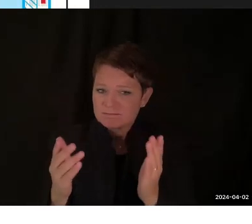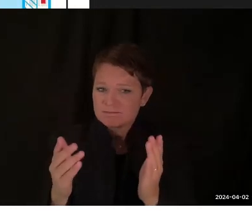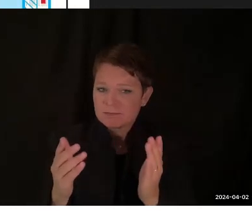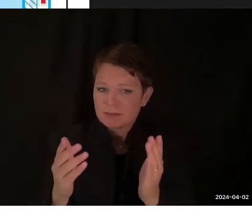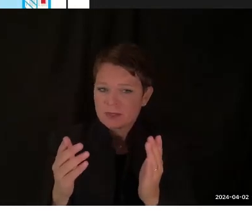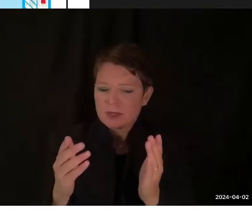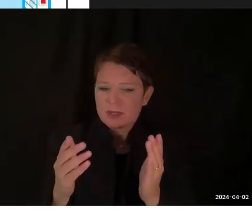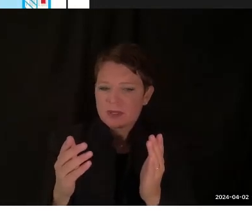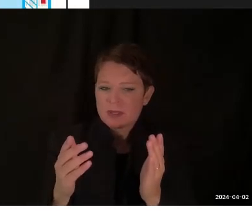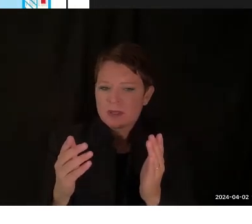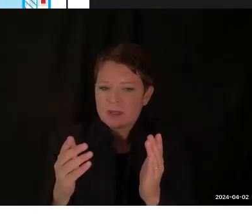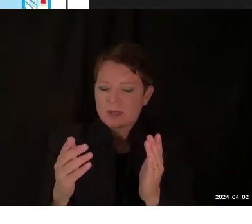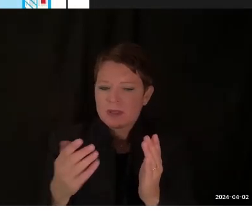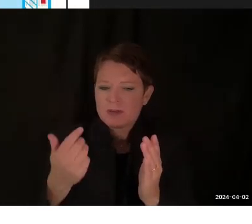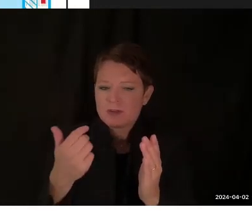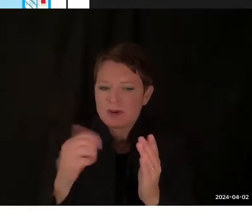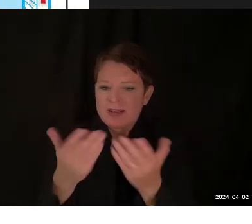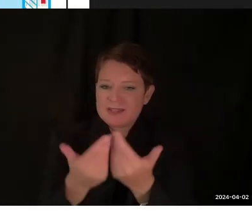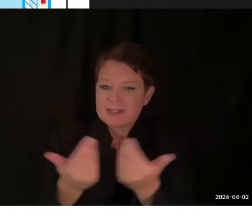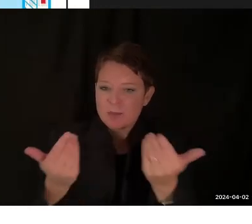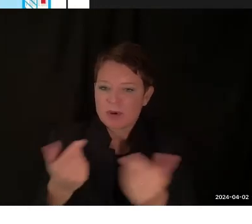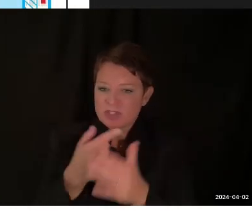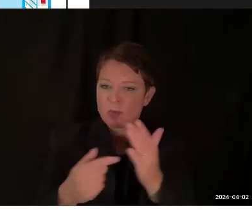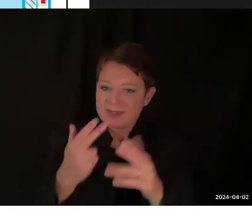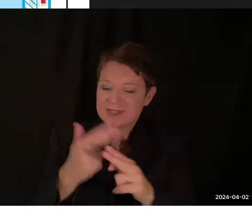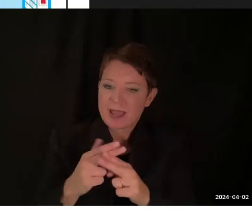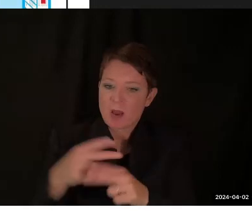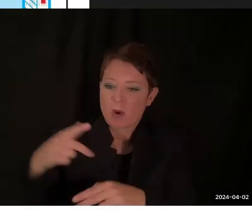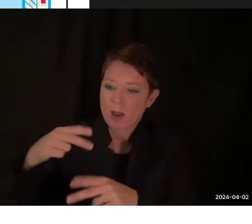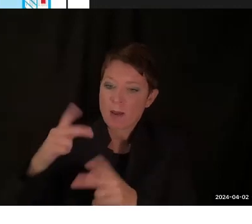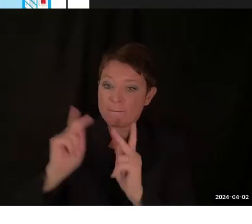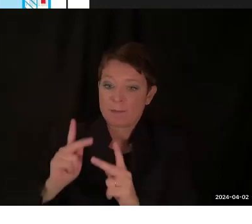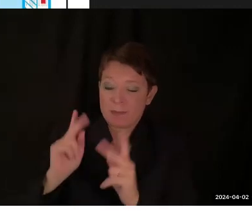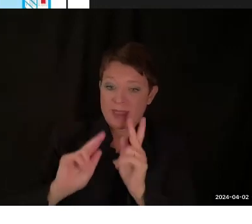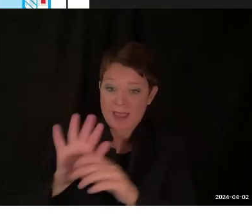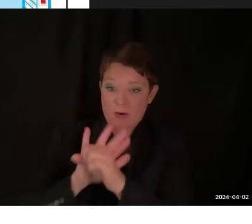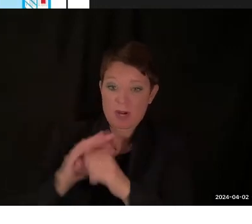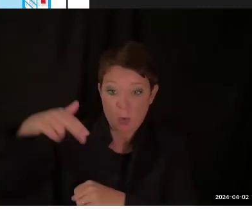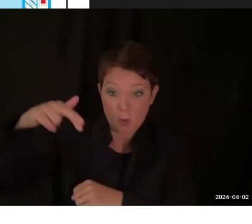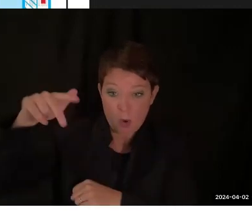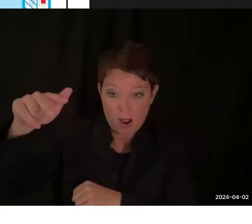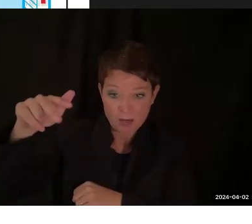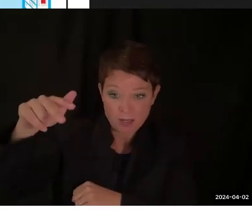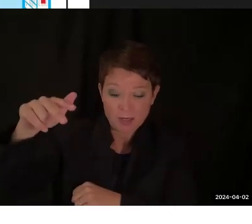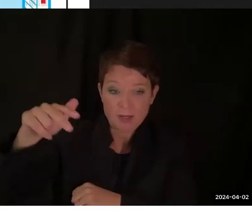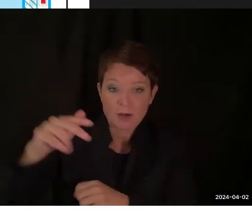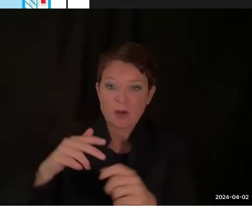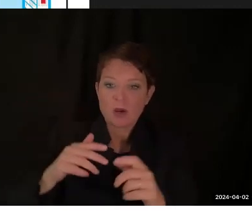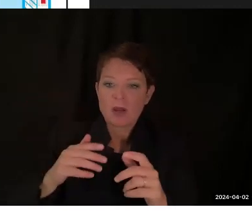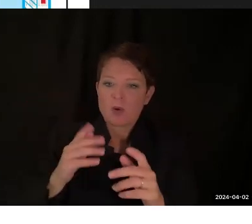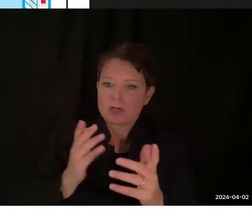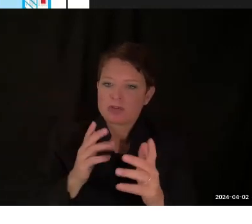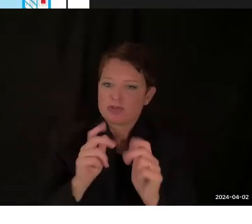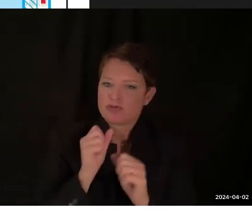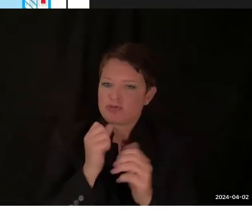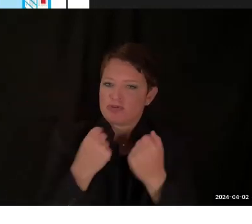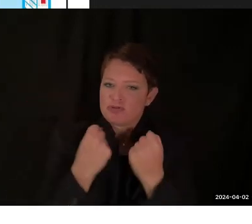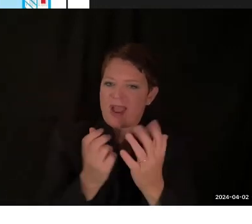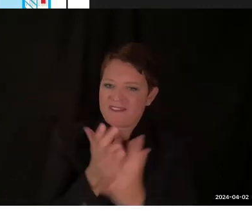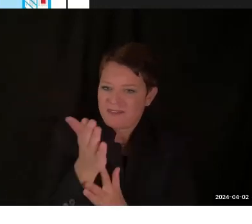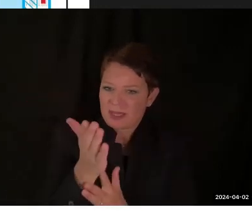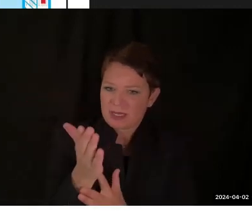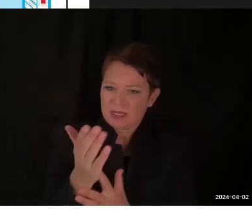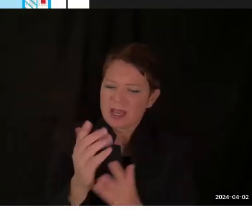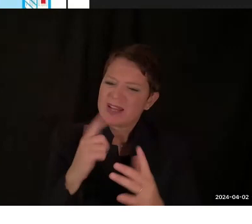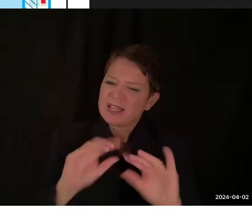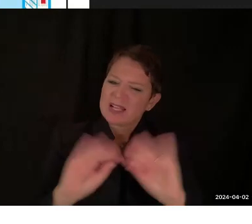Is there a separation between what's now a pedestrian zone and through traffic? So just a little